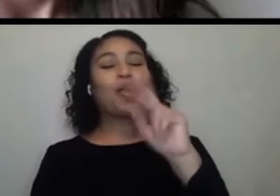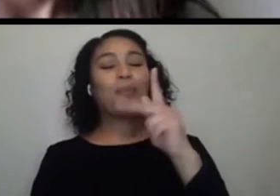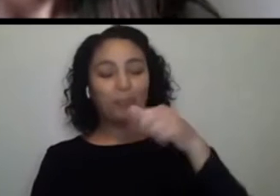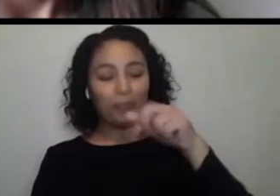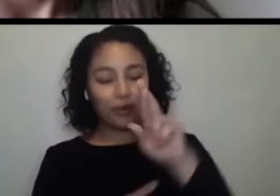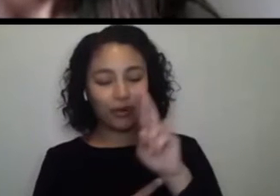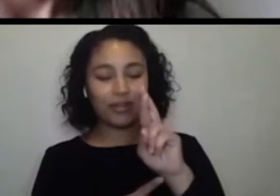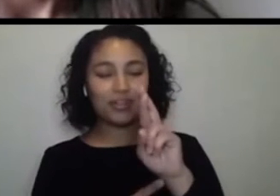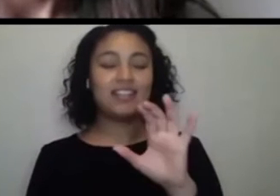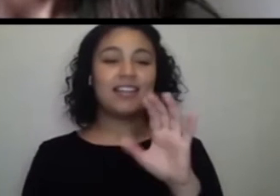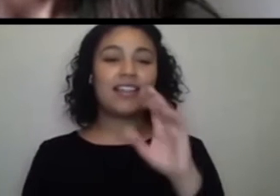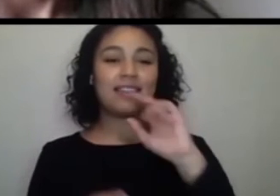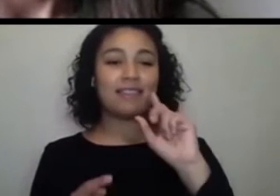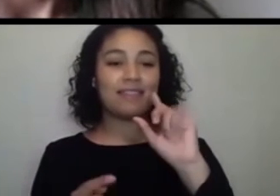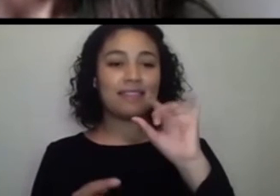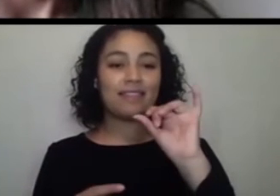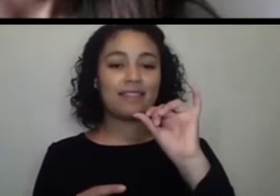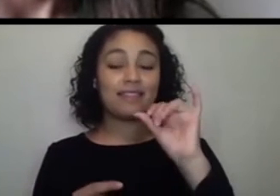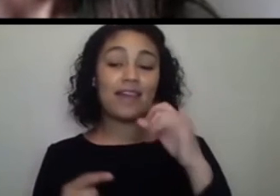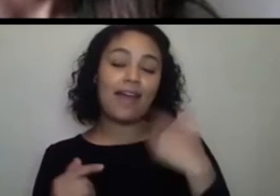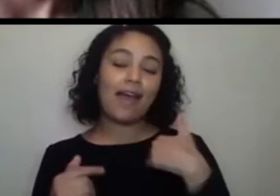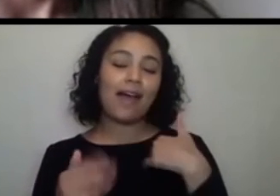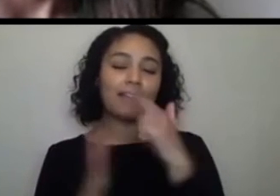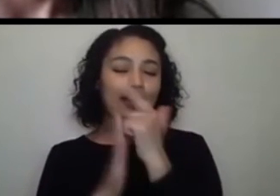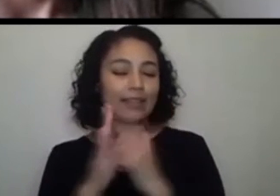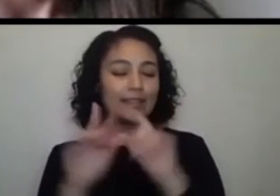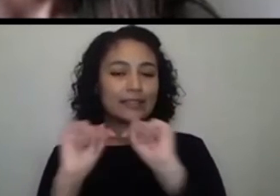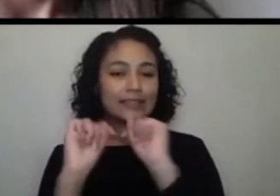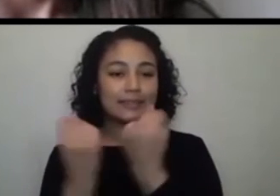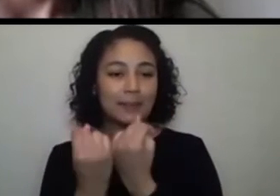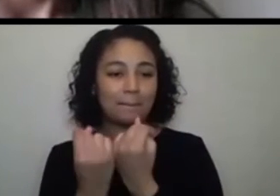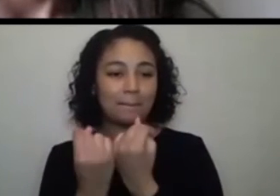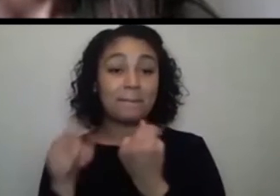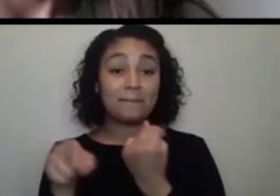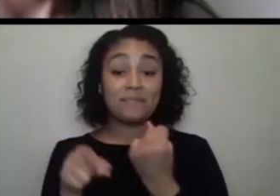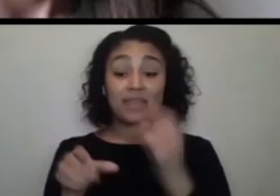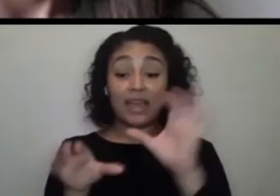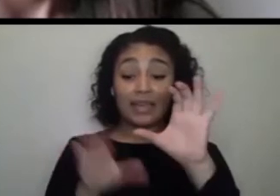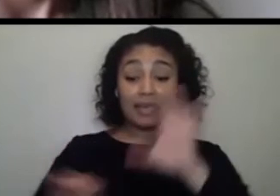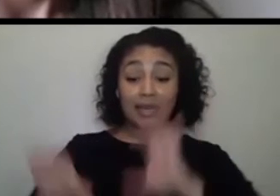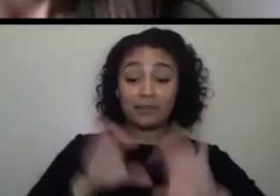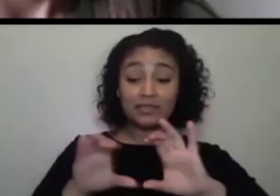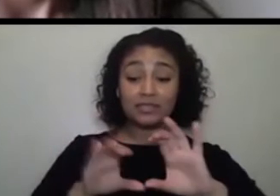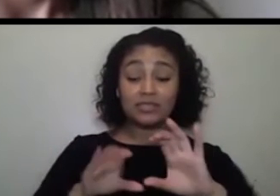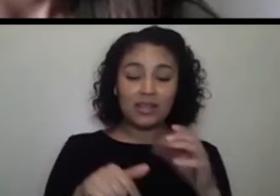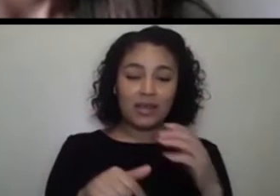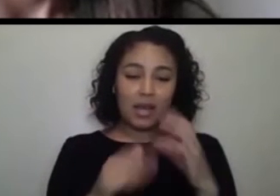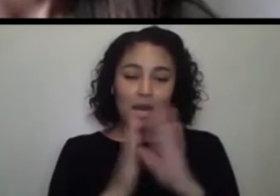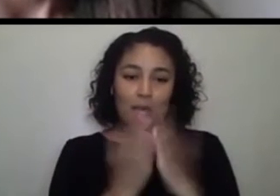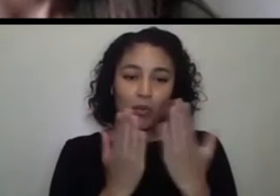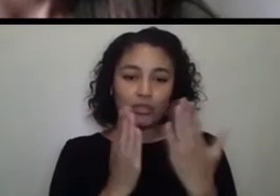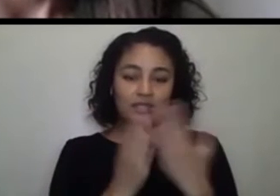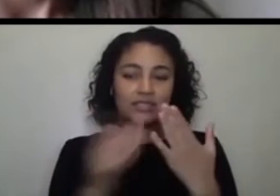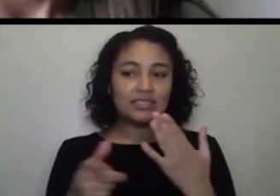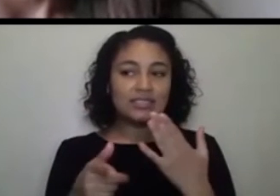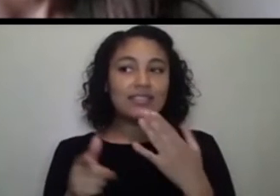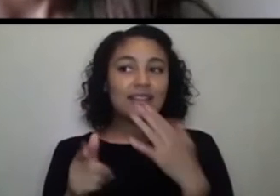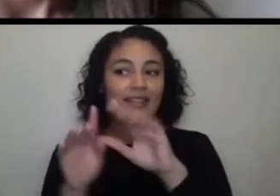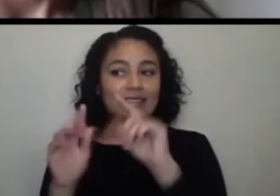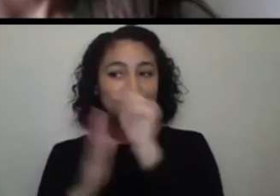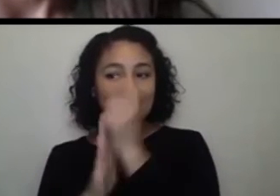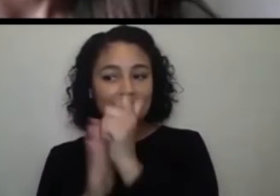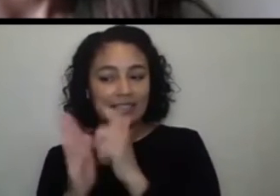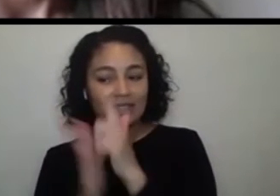vetted I wrote a chemistry book. You have no idea how it was vetted. I was so upset where everything could possibly